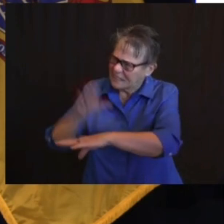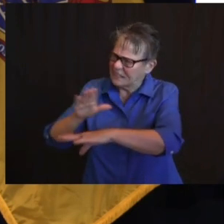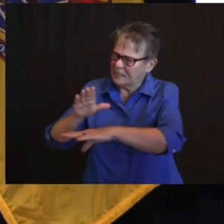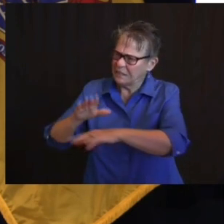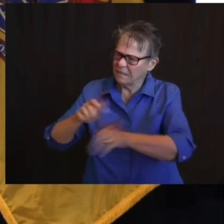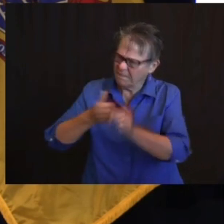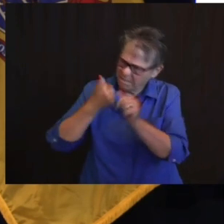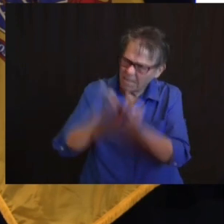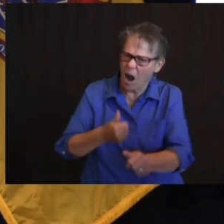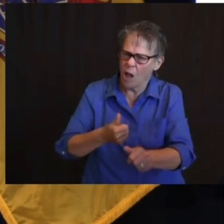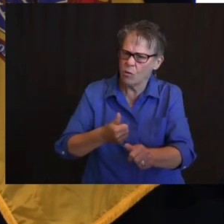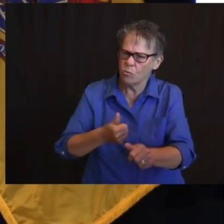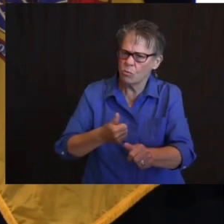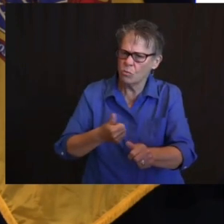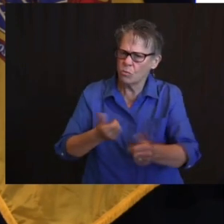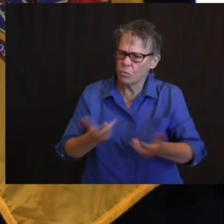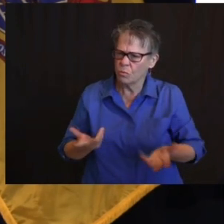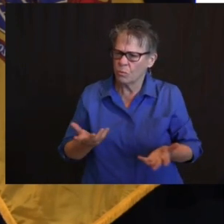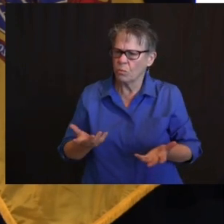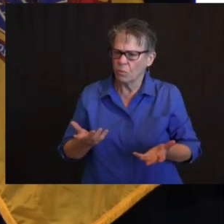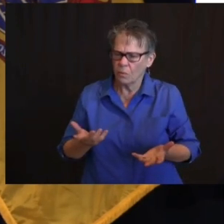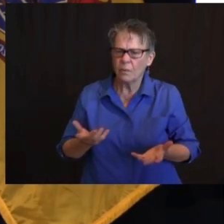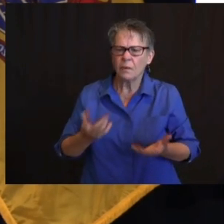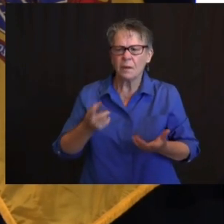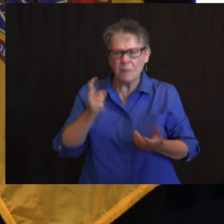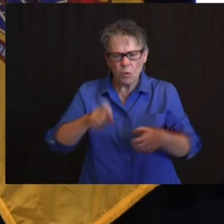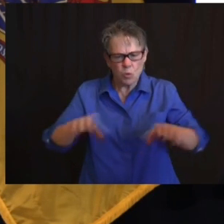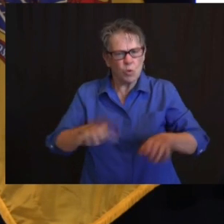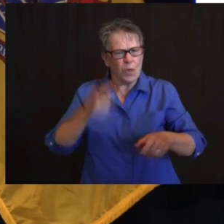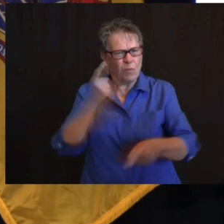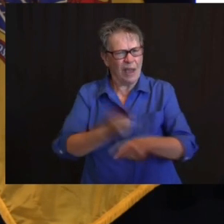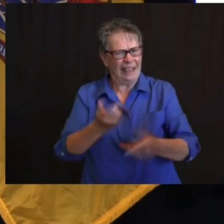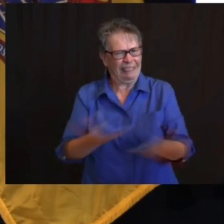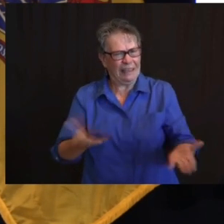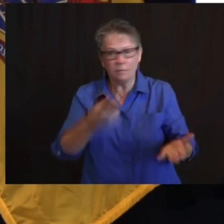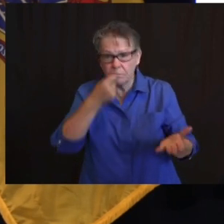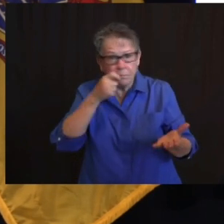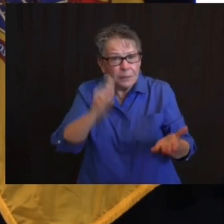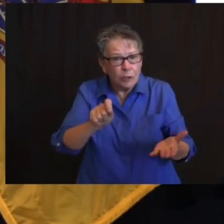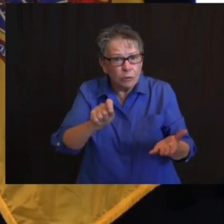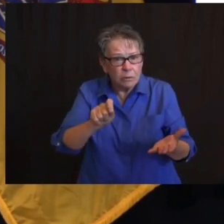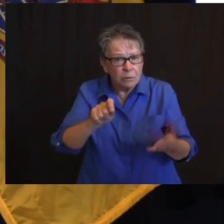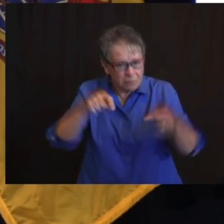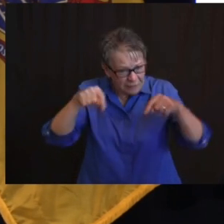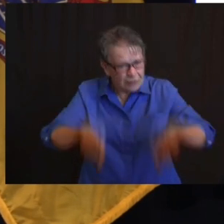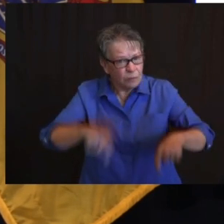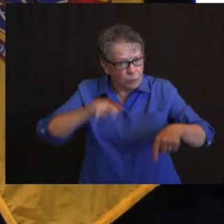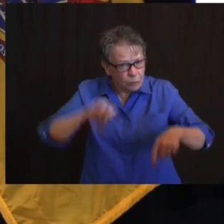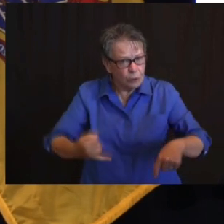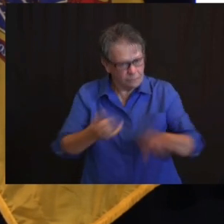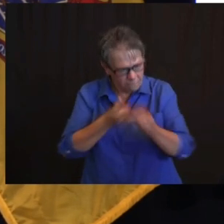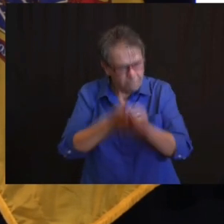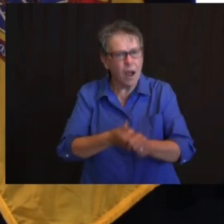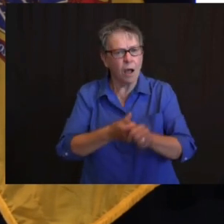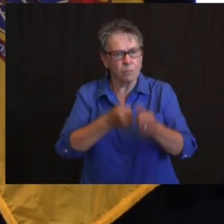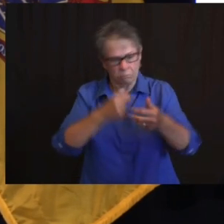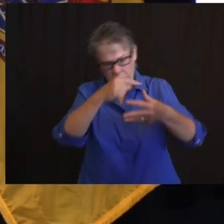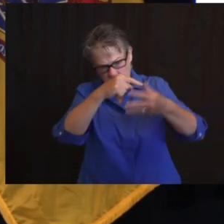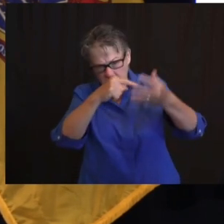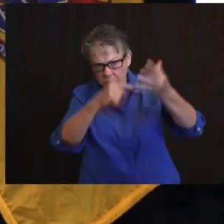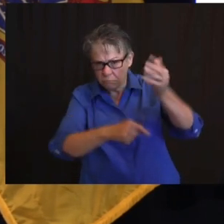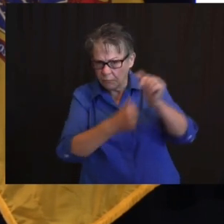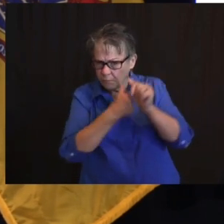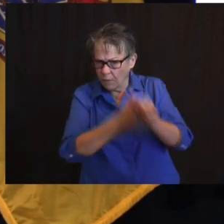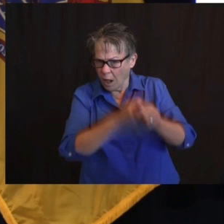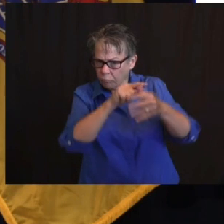do the right thing. And again, if we see specific instances of flagrant noncompliance,